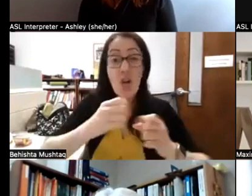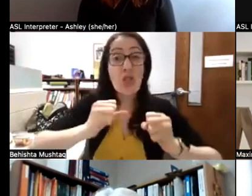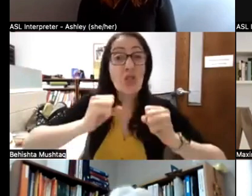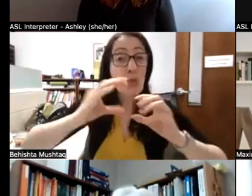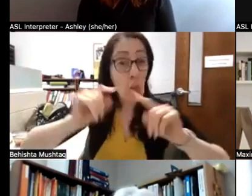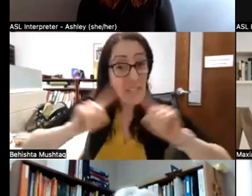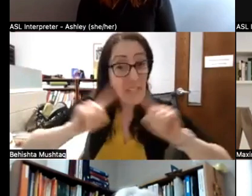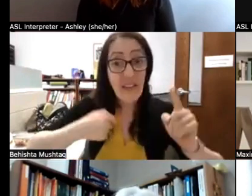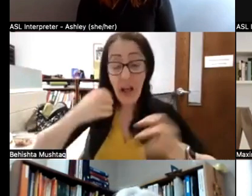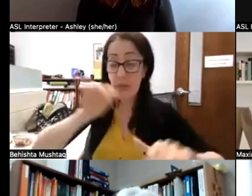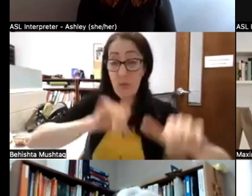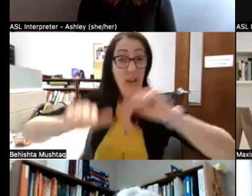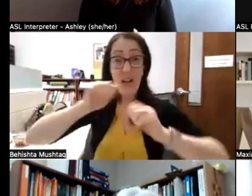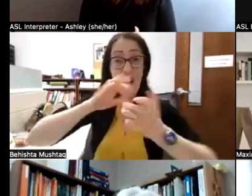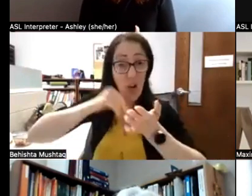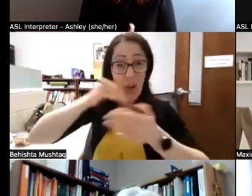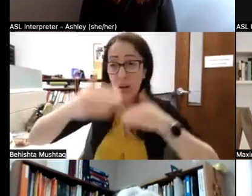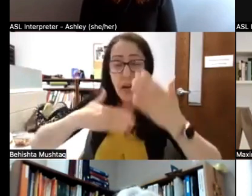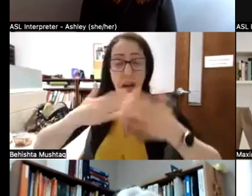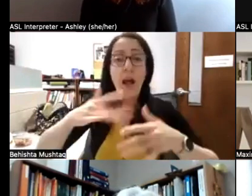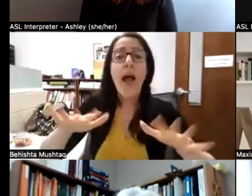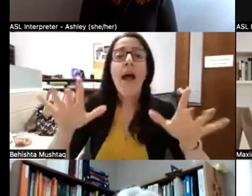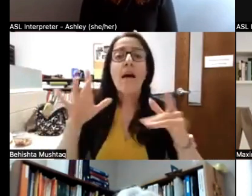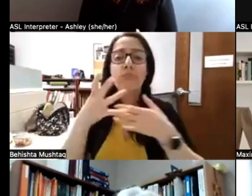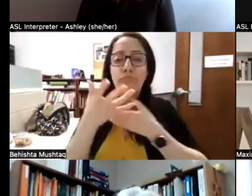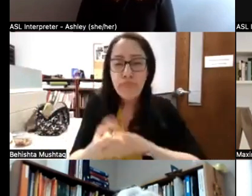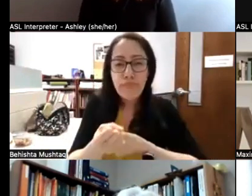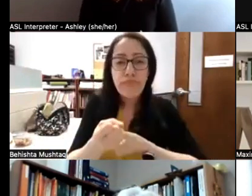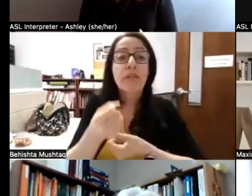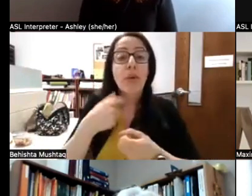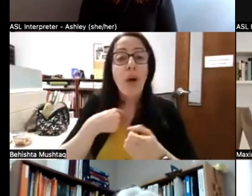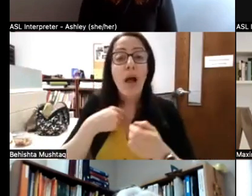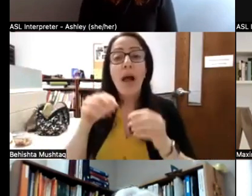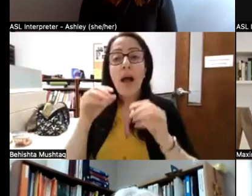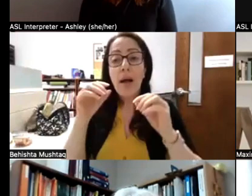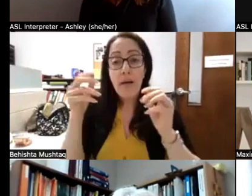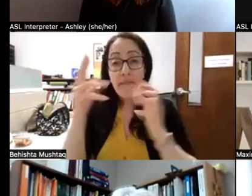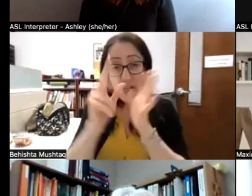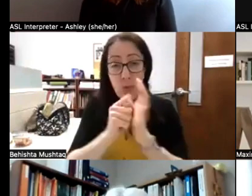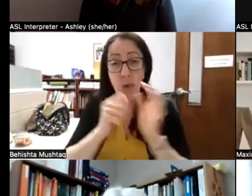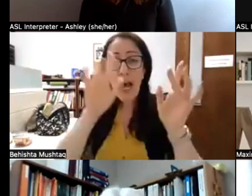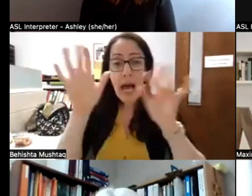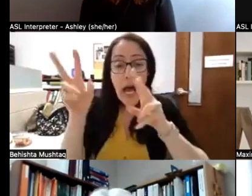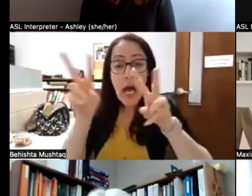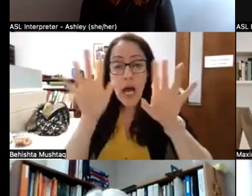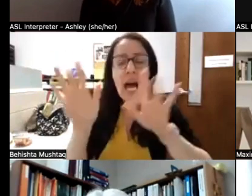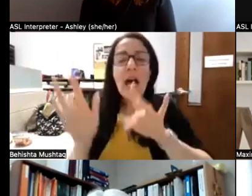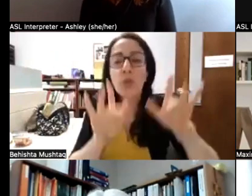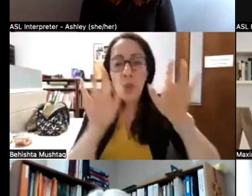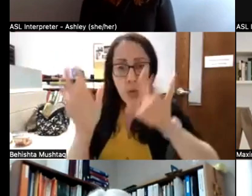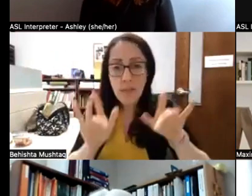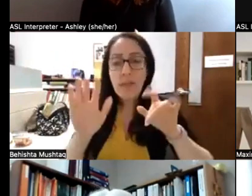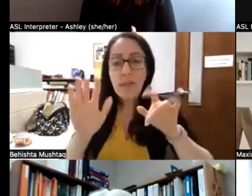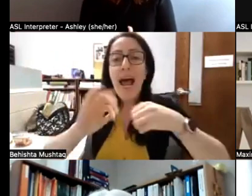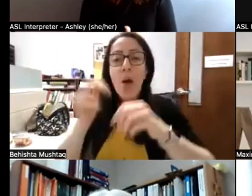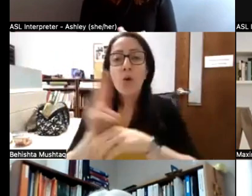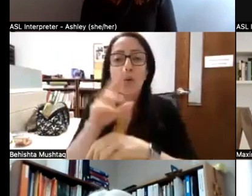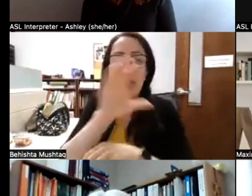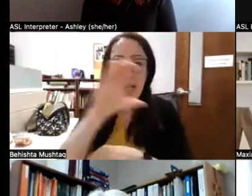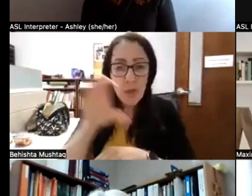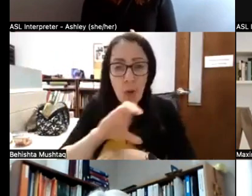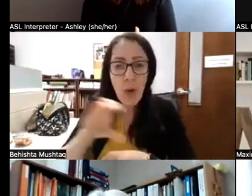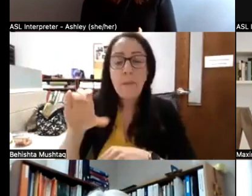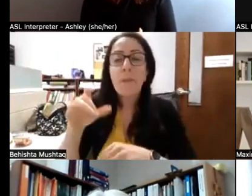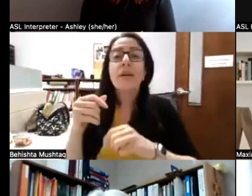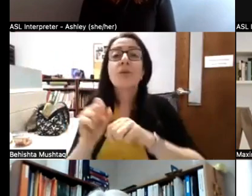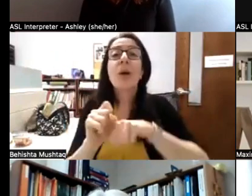had, Camtasia 8, and now it's much newer. So that was a huge learning curve for me at first. I had to figure out what to do with the new one. But once I got used